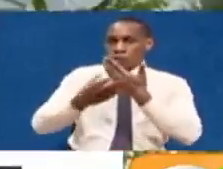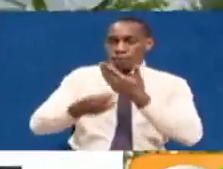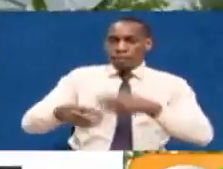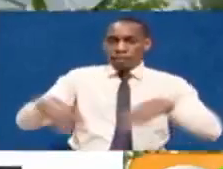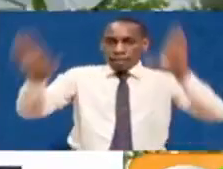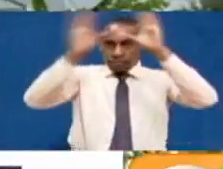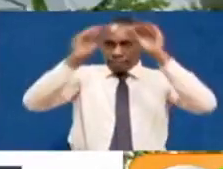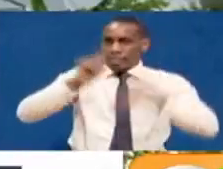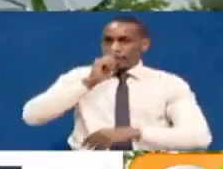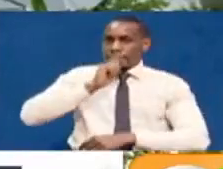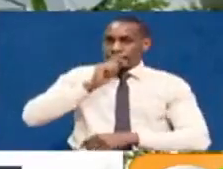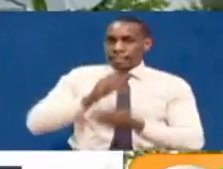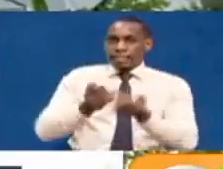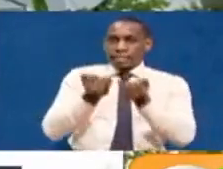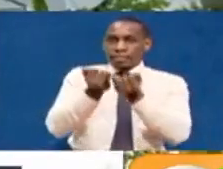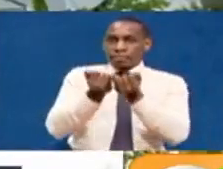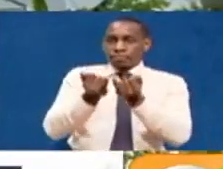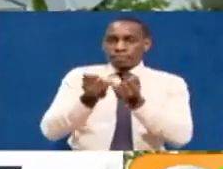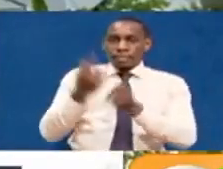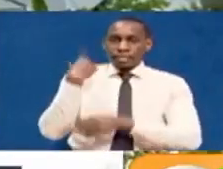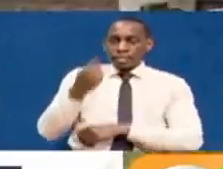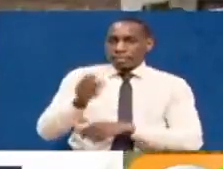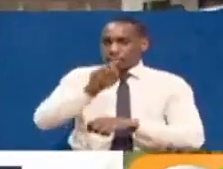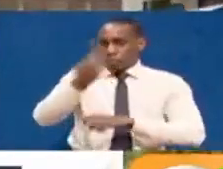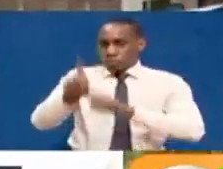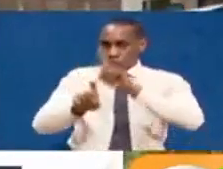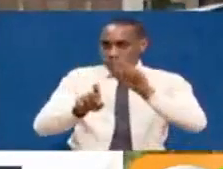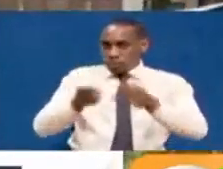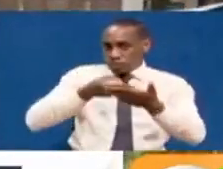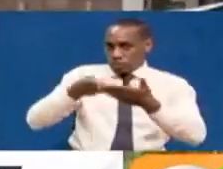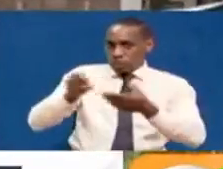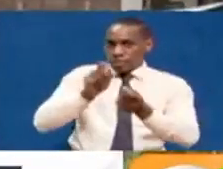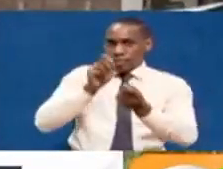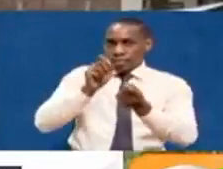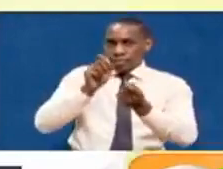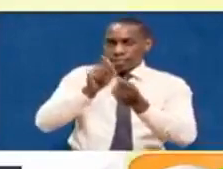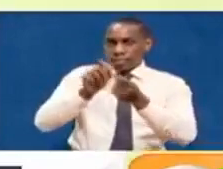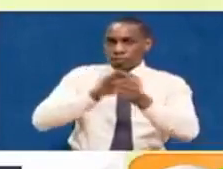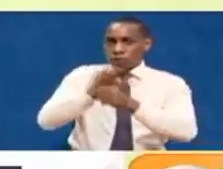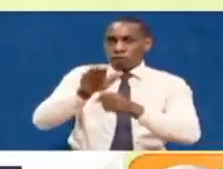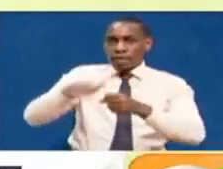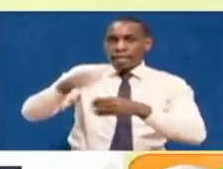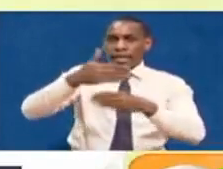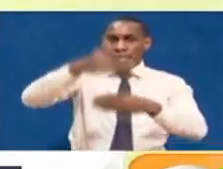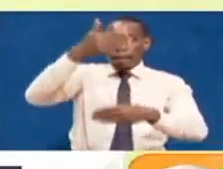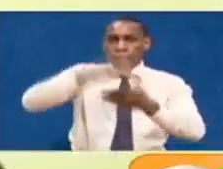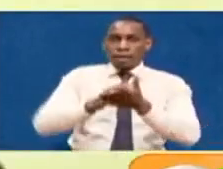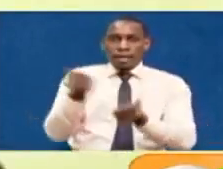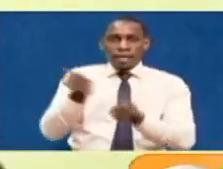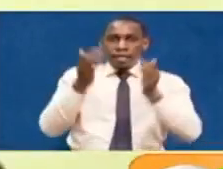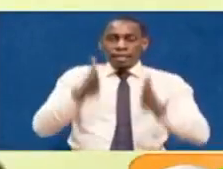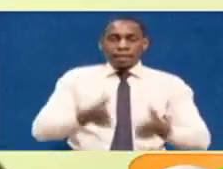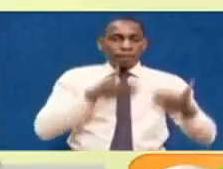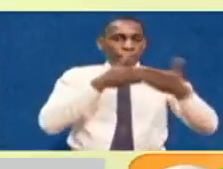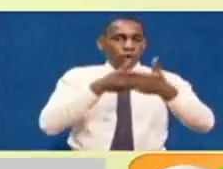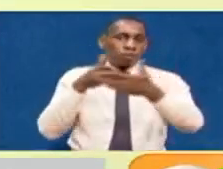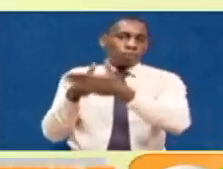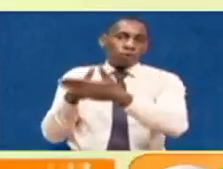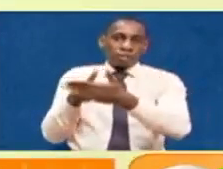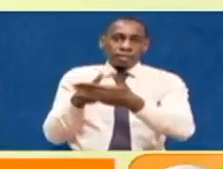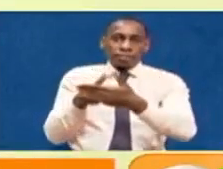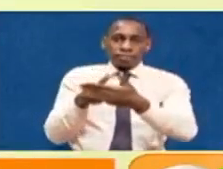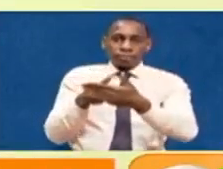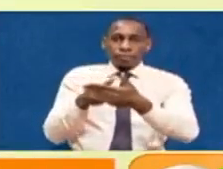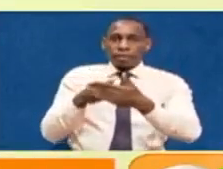Magufuli, who yesterday questioned the integrity of the COVID-19 tests along the border. Unakuta dereva labda anazuiliwa hivi kwenda wapi?